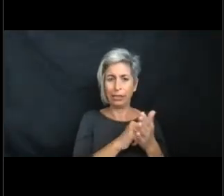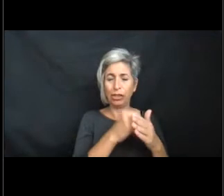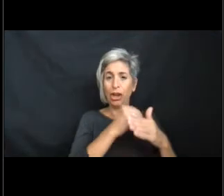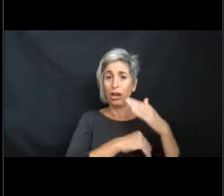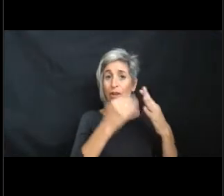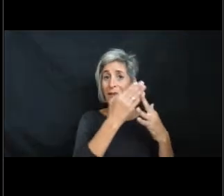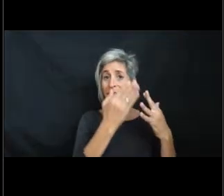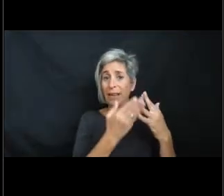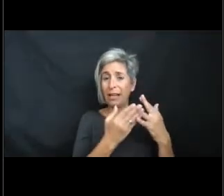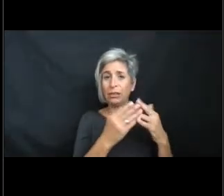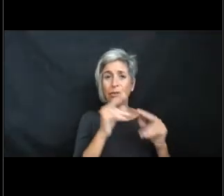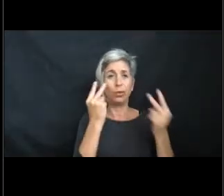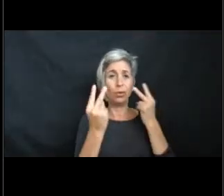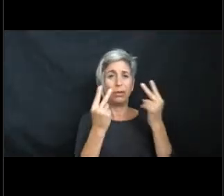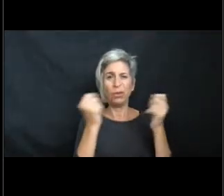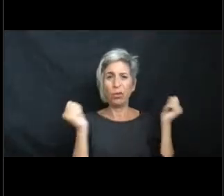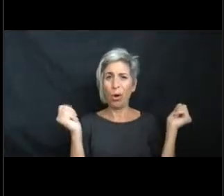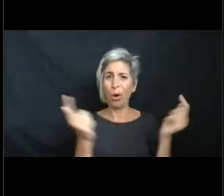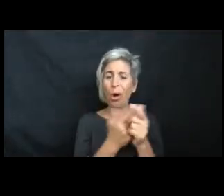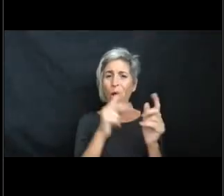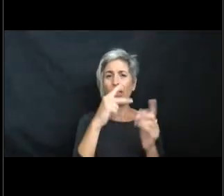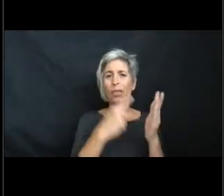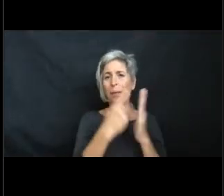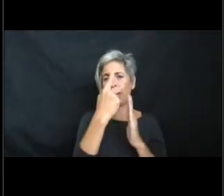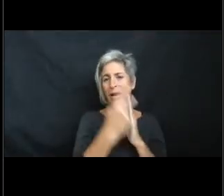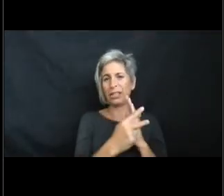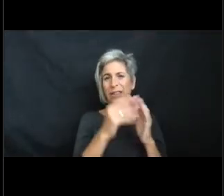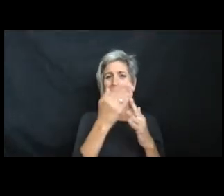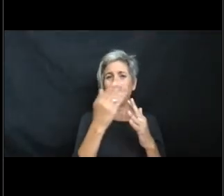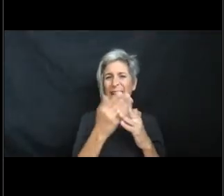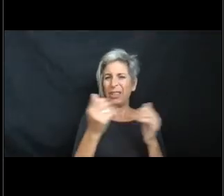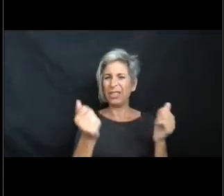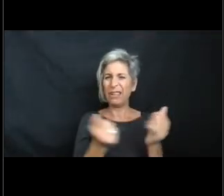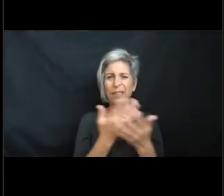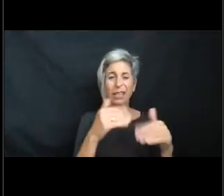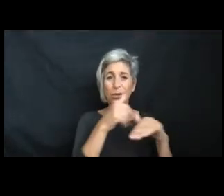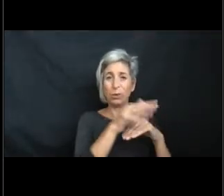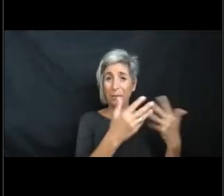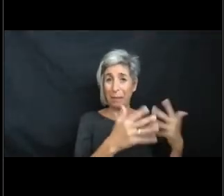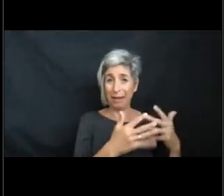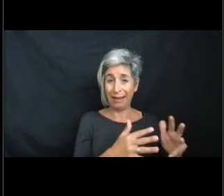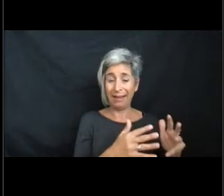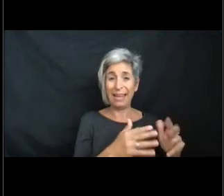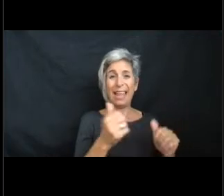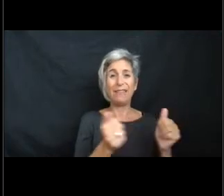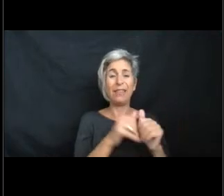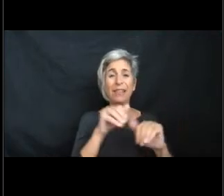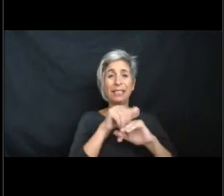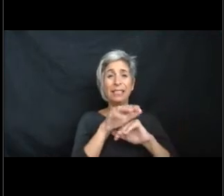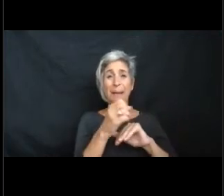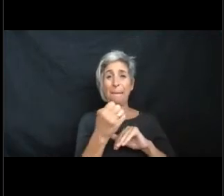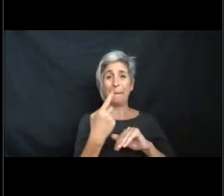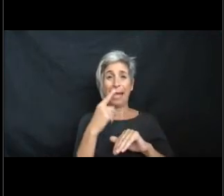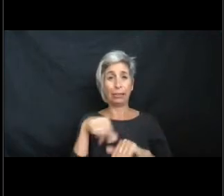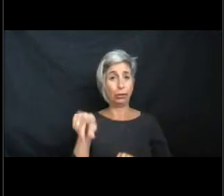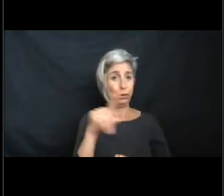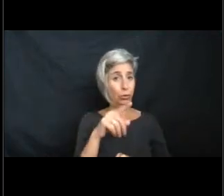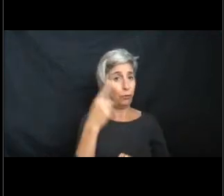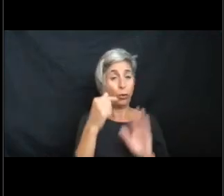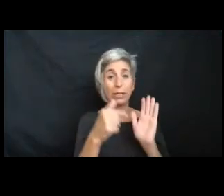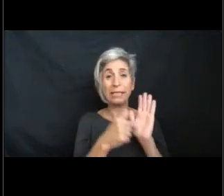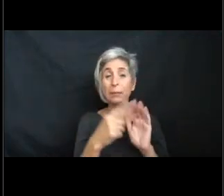the project application files, everything you've submitted and everything that's submitted back to you. So for example, when you